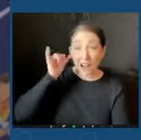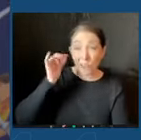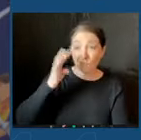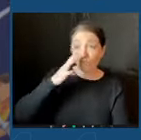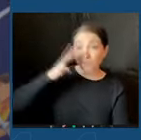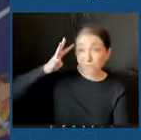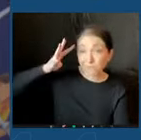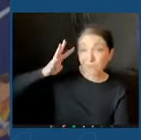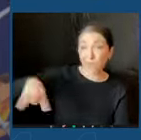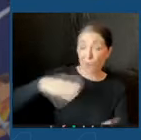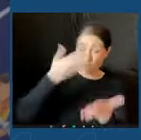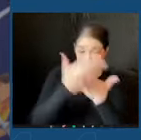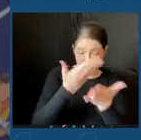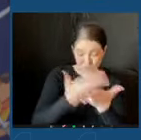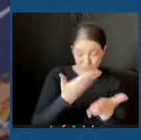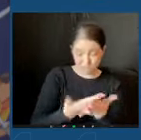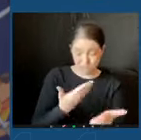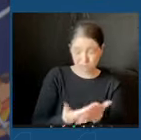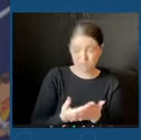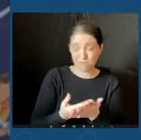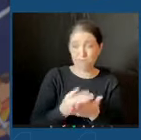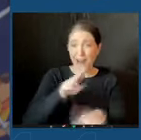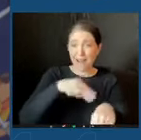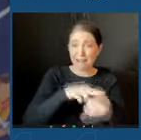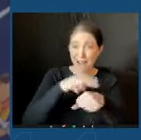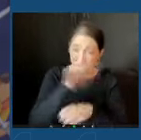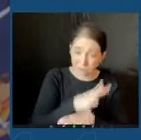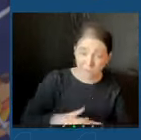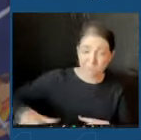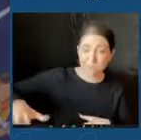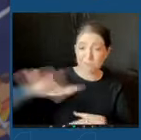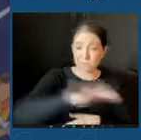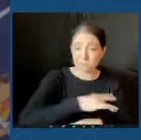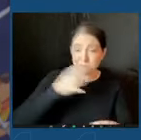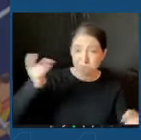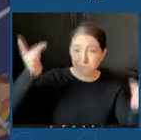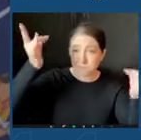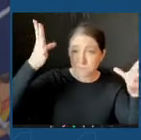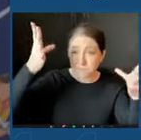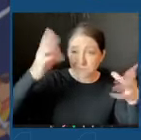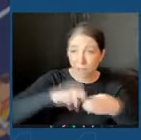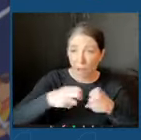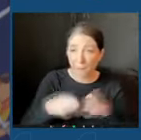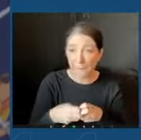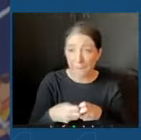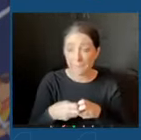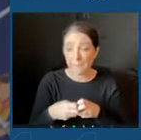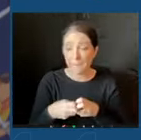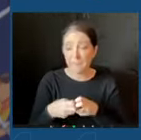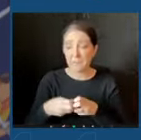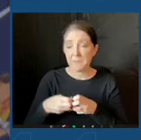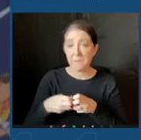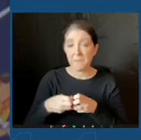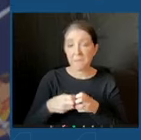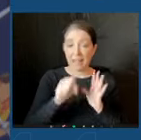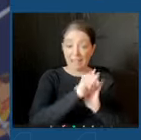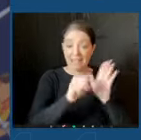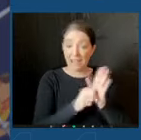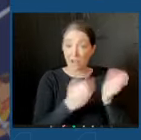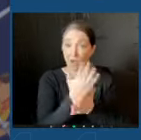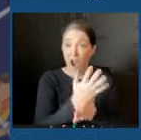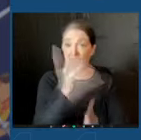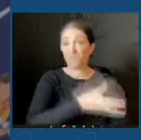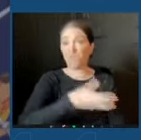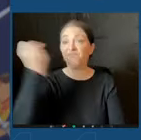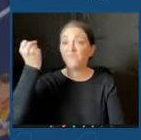have a nationwide gun violence epidemic, took away the state's right to be